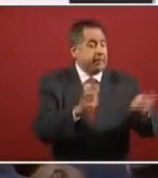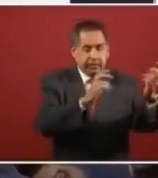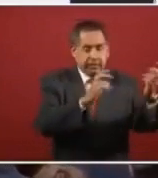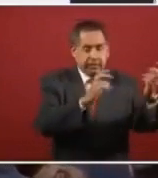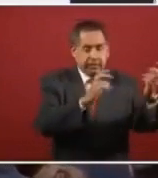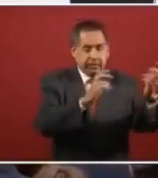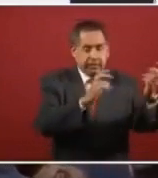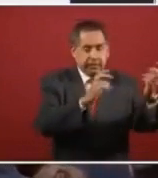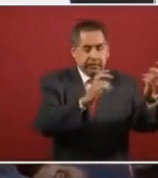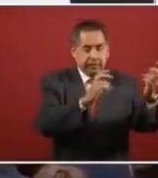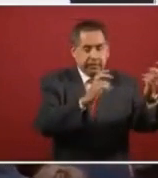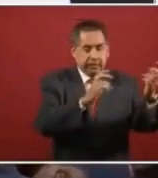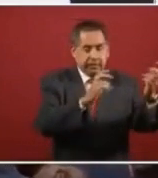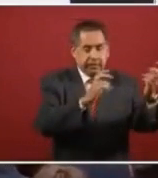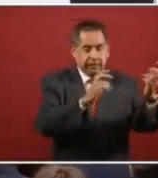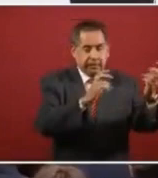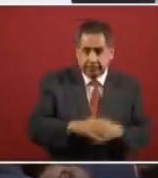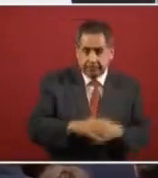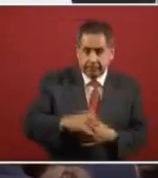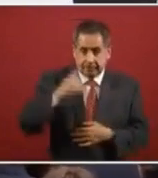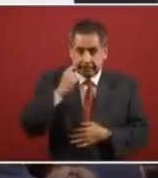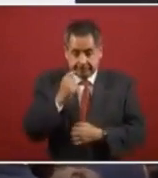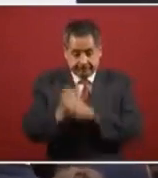in 2018